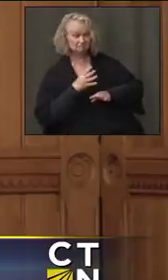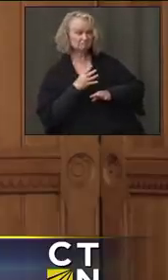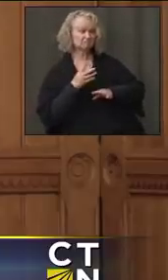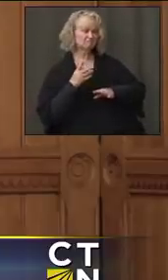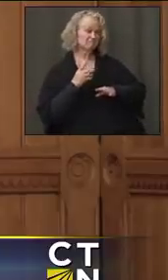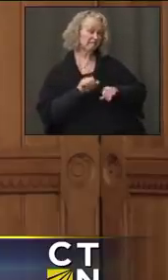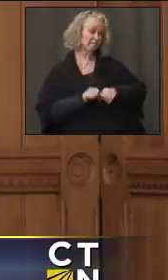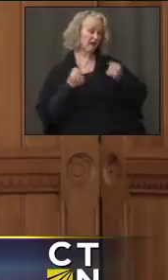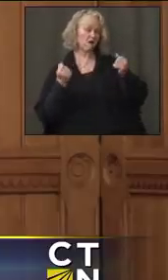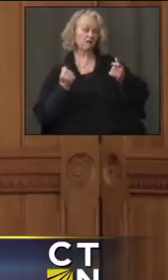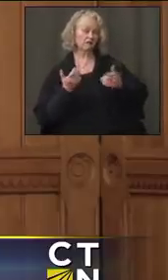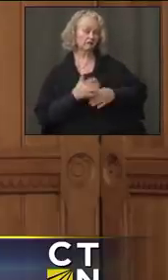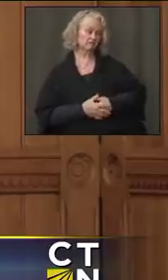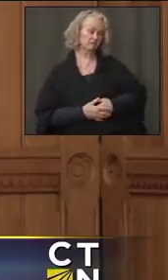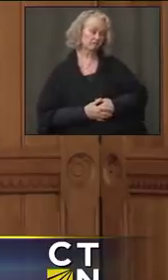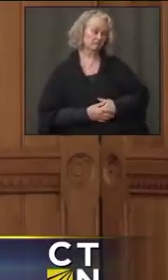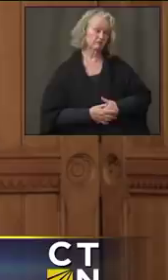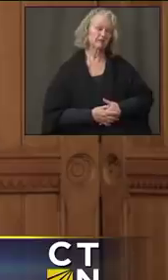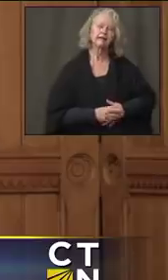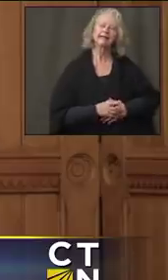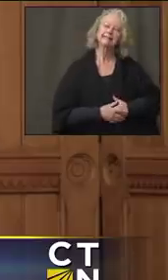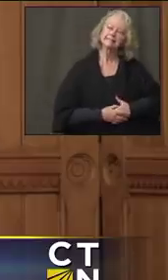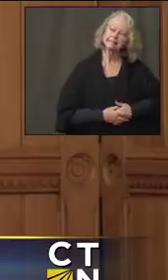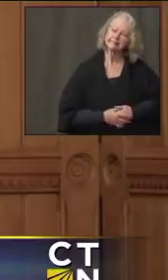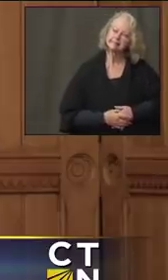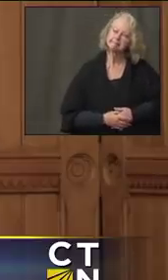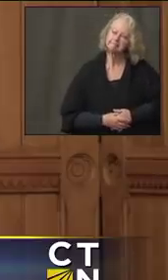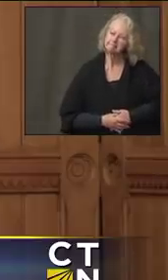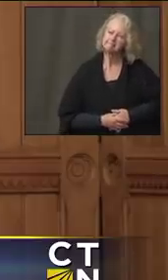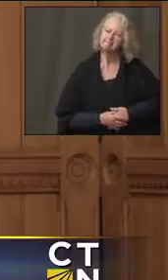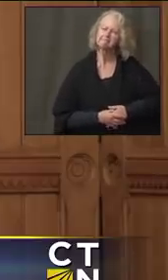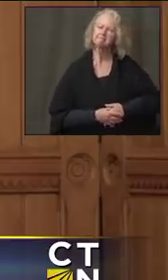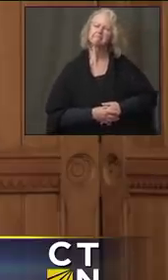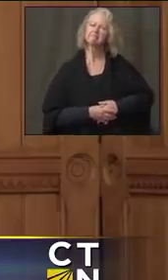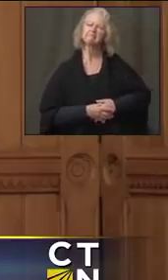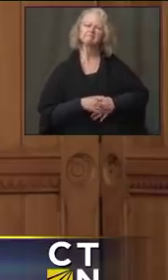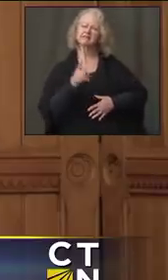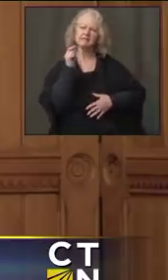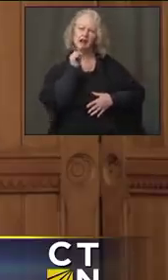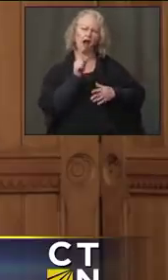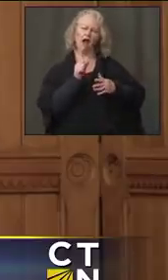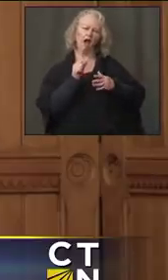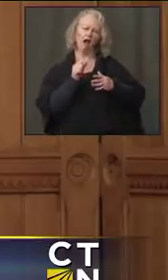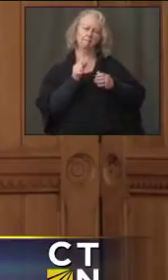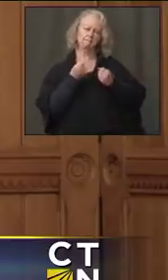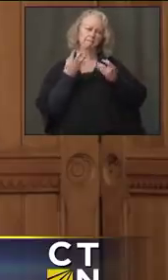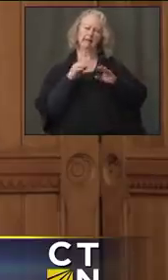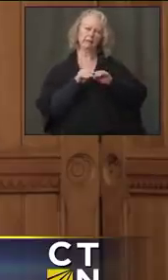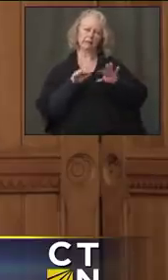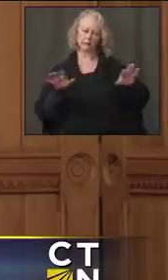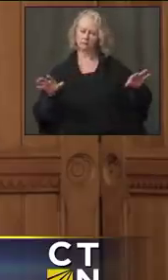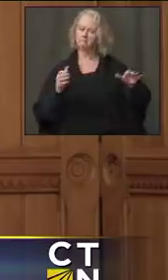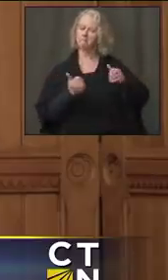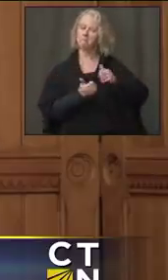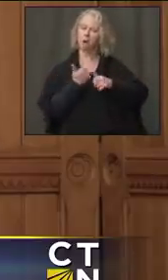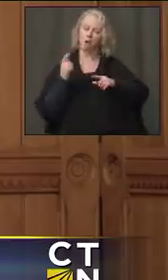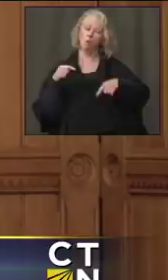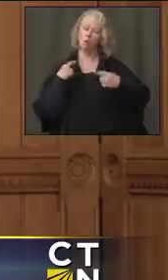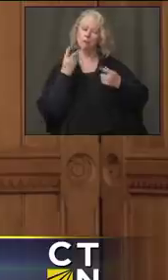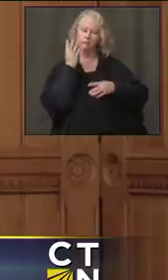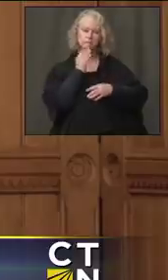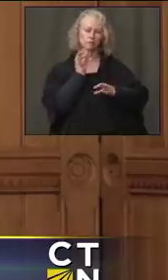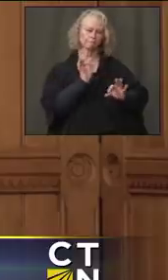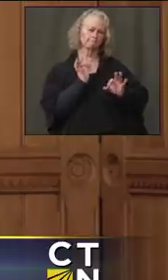have been reported at the nursing homes? Yeah, you know, they've reported it's not widespread. Mostly the inspections have been positive. The nursing